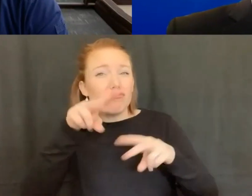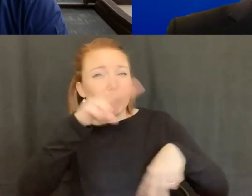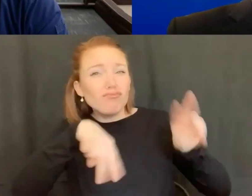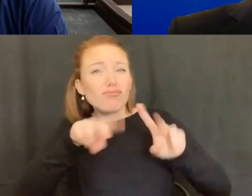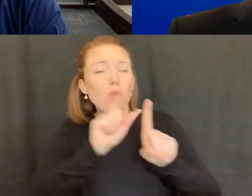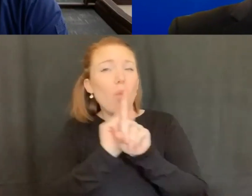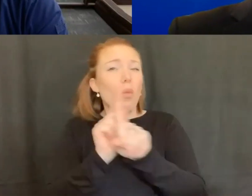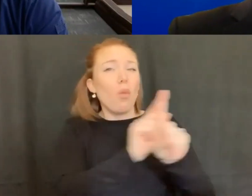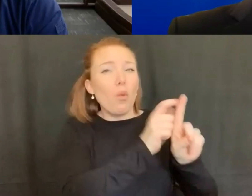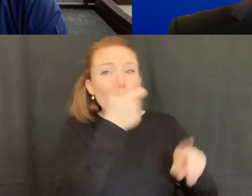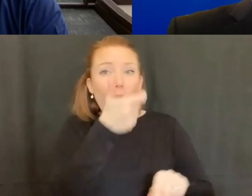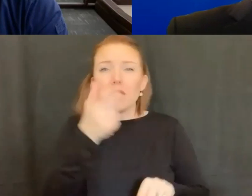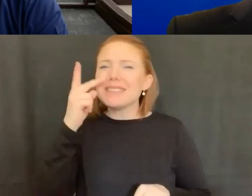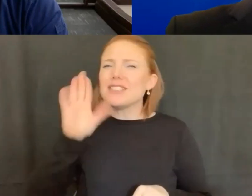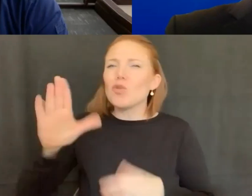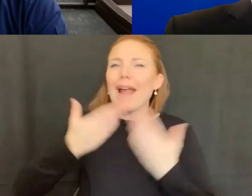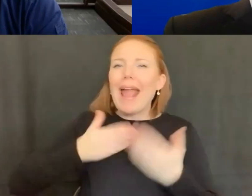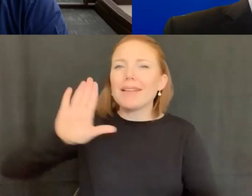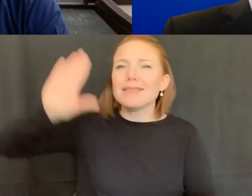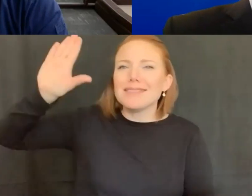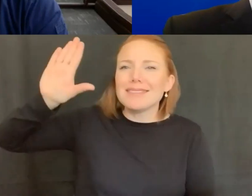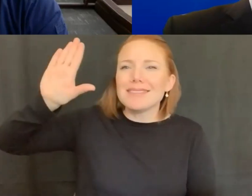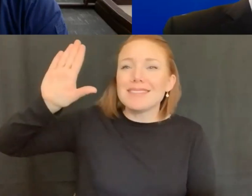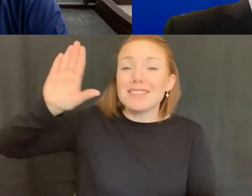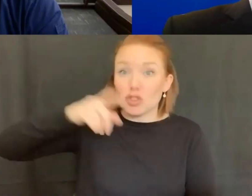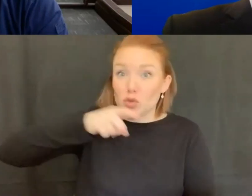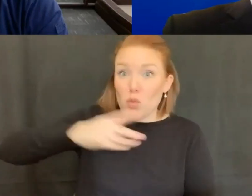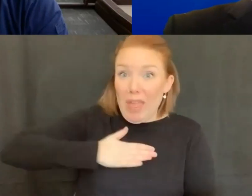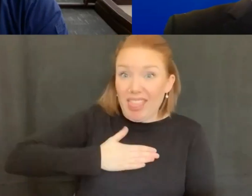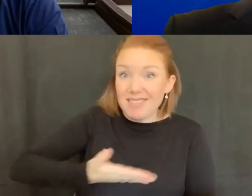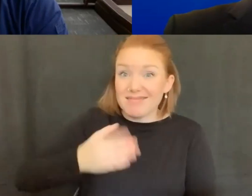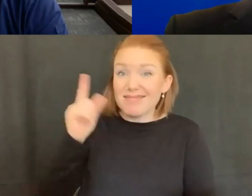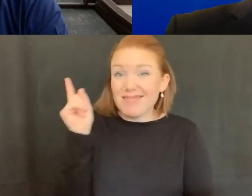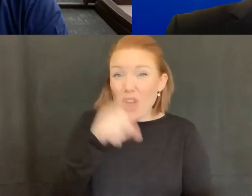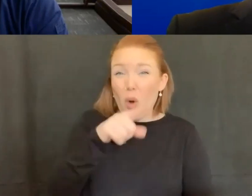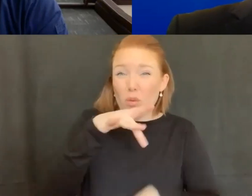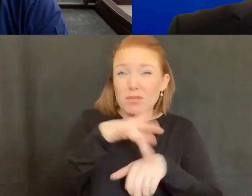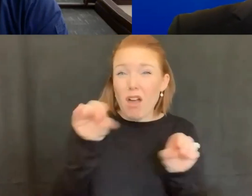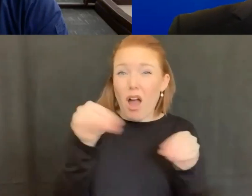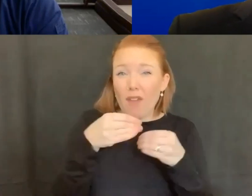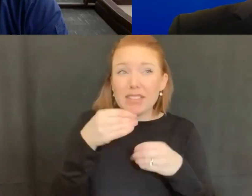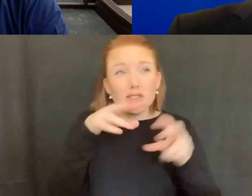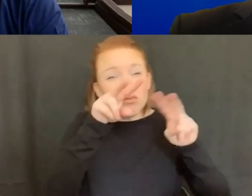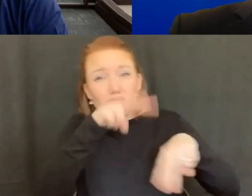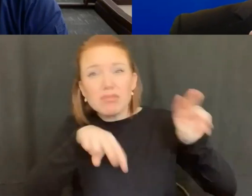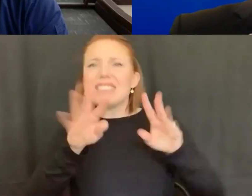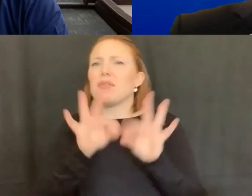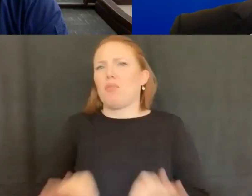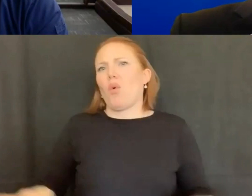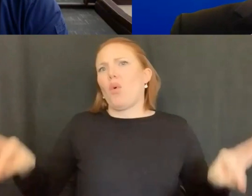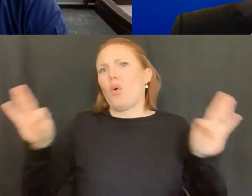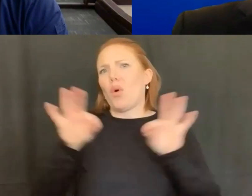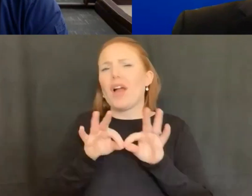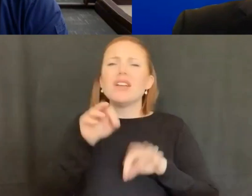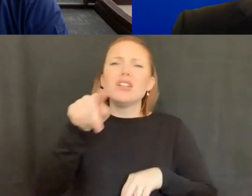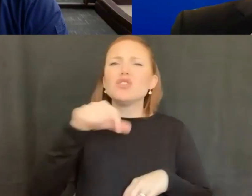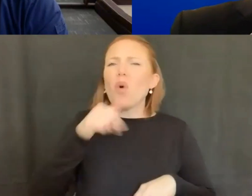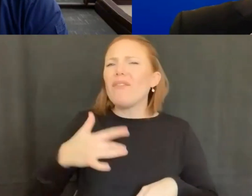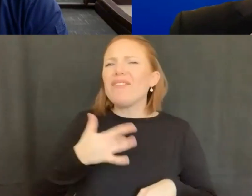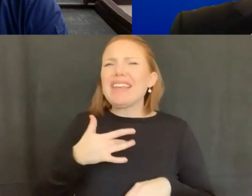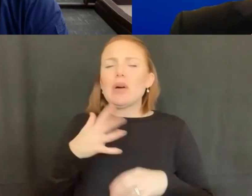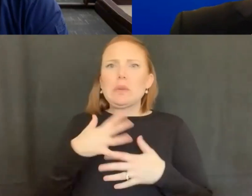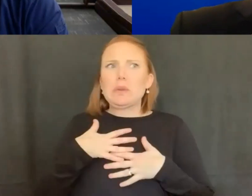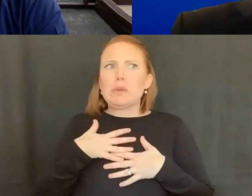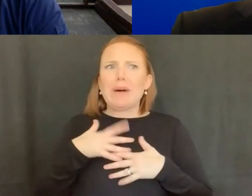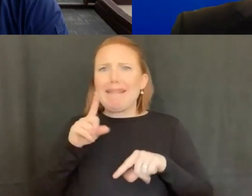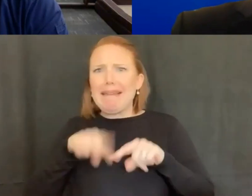you're willing to do that, right? I would see a lot of hands. I think that's very important, that you know that you don't have to feel like you're not allowed to ask